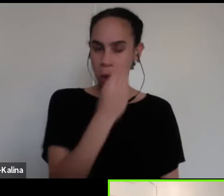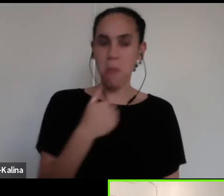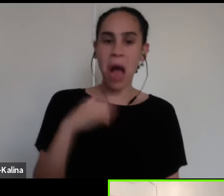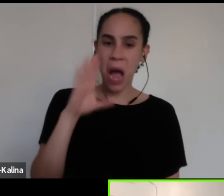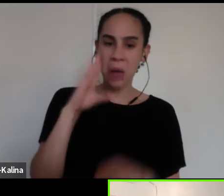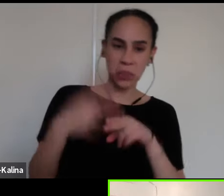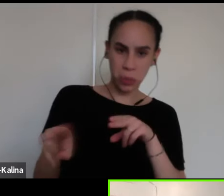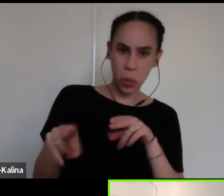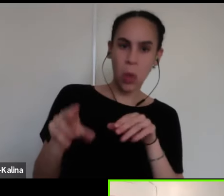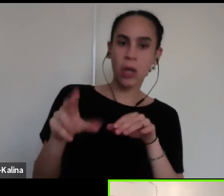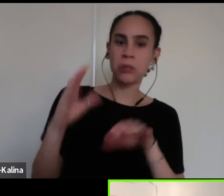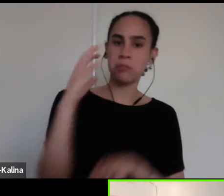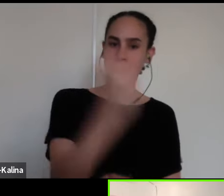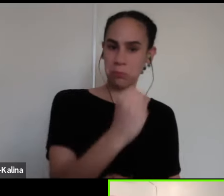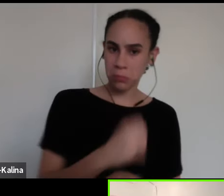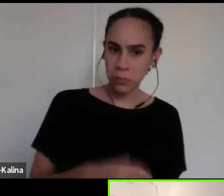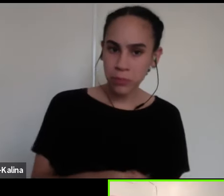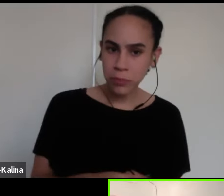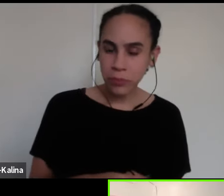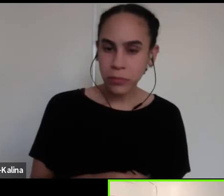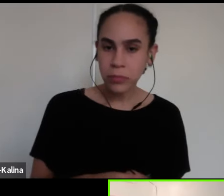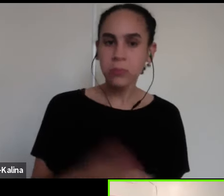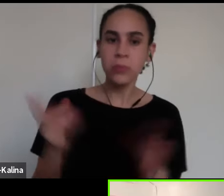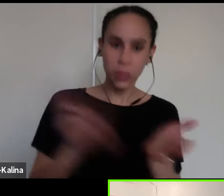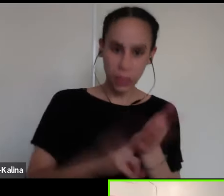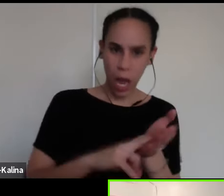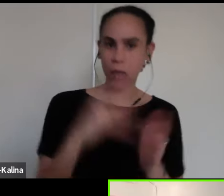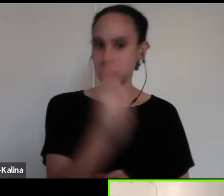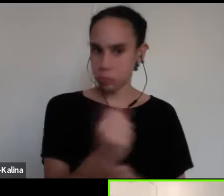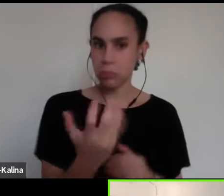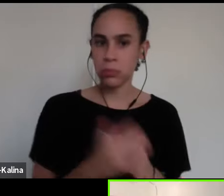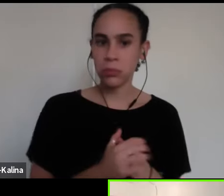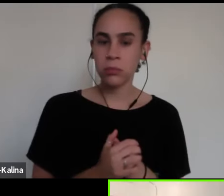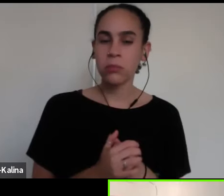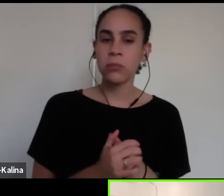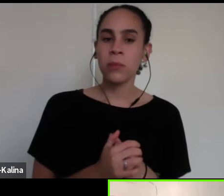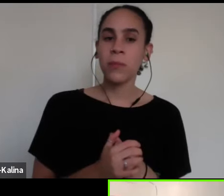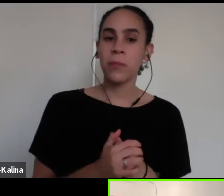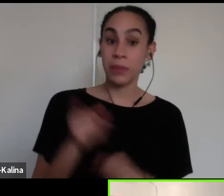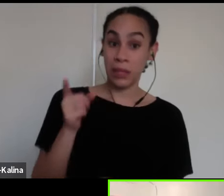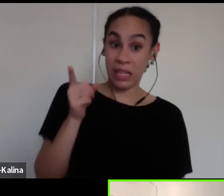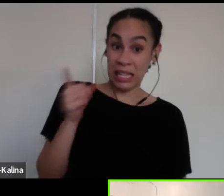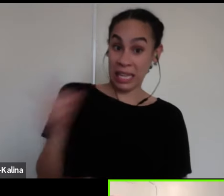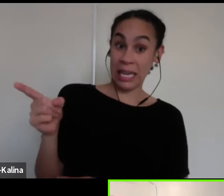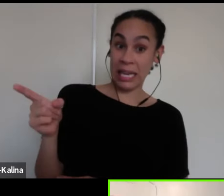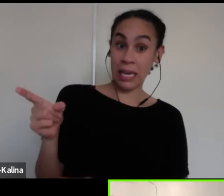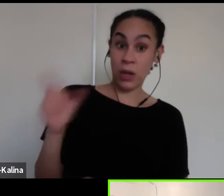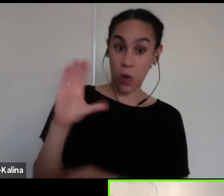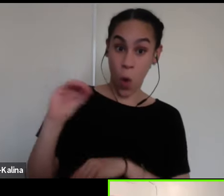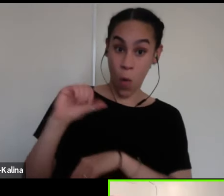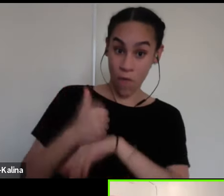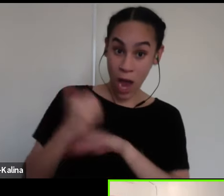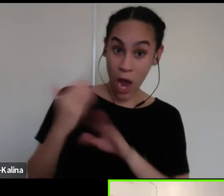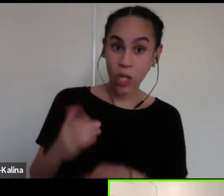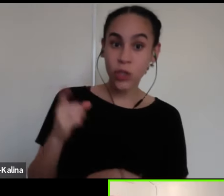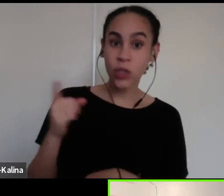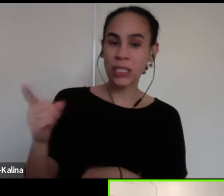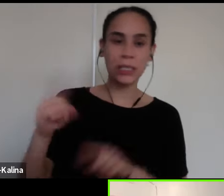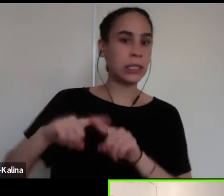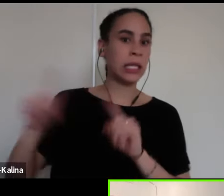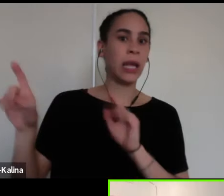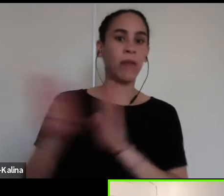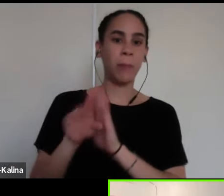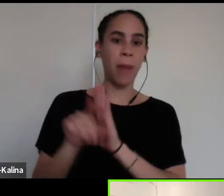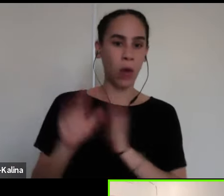and I'll bounce. And he, again, he himself, from just like a very different background than